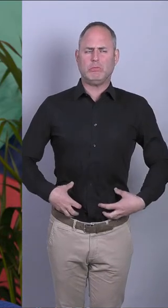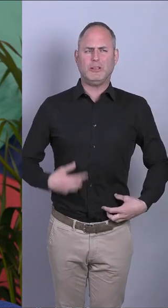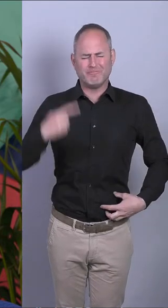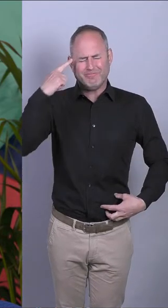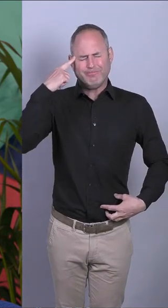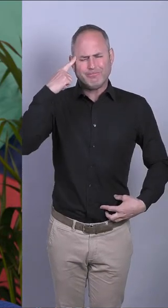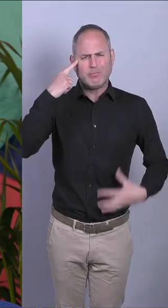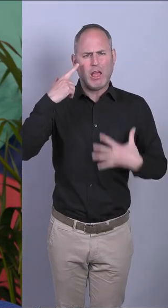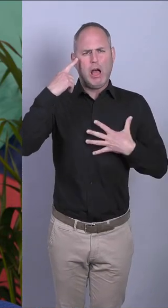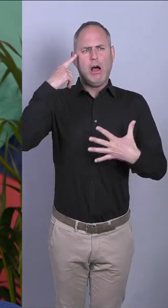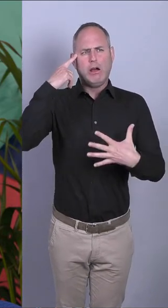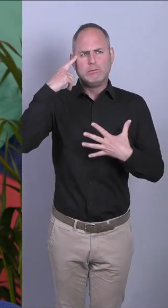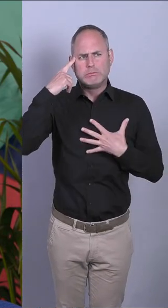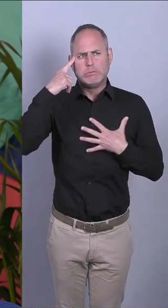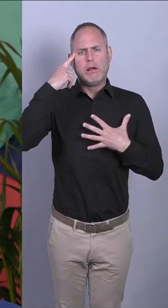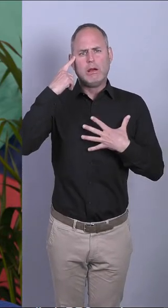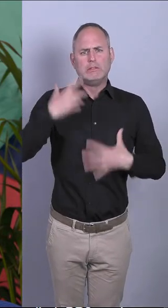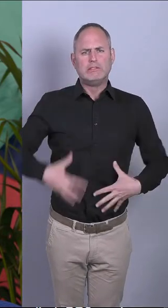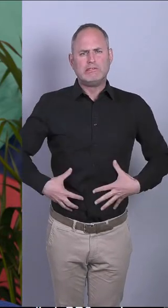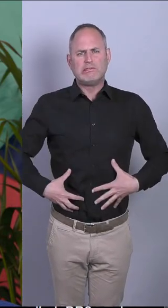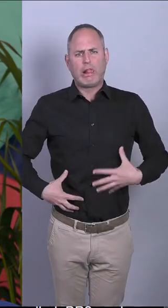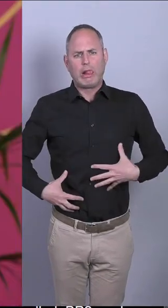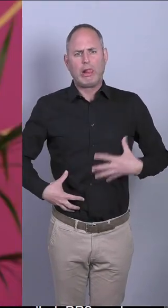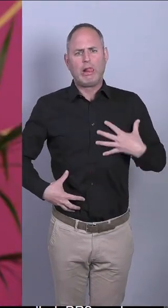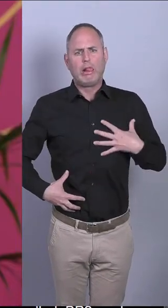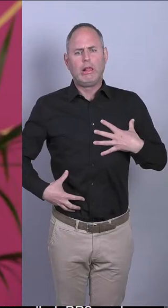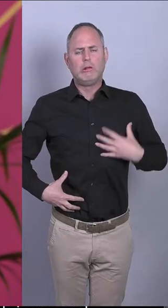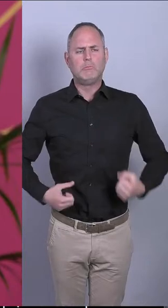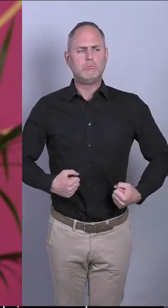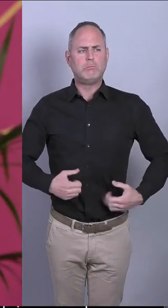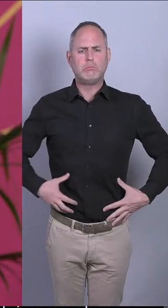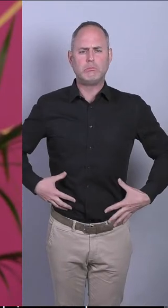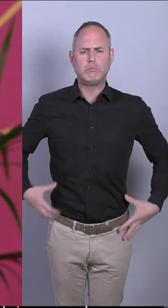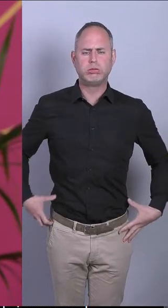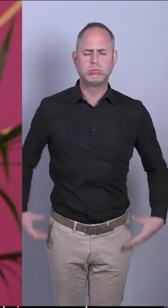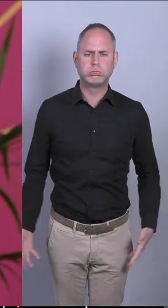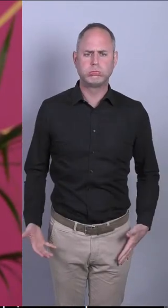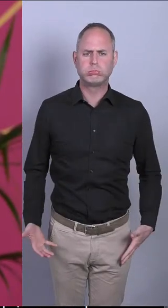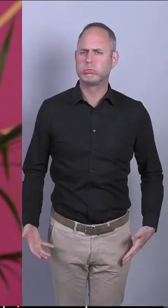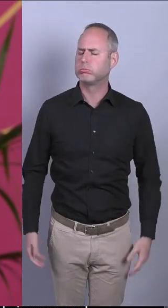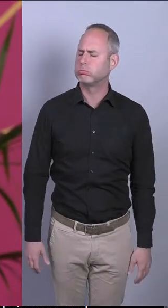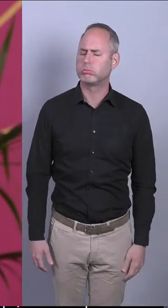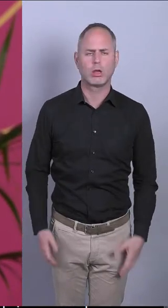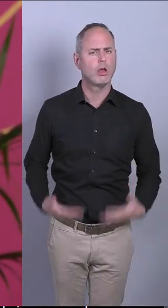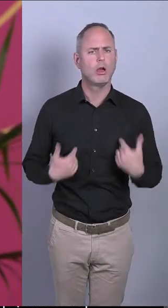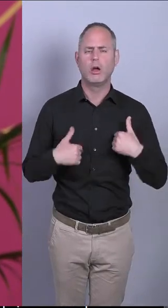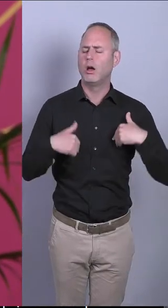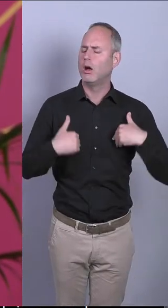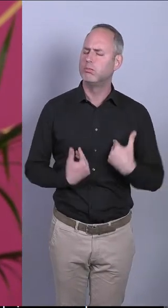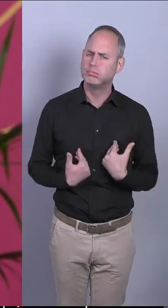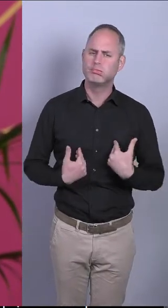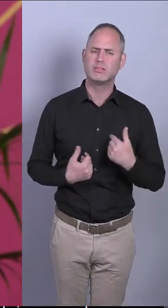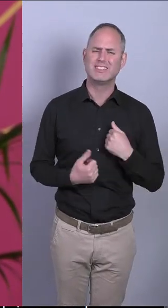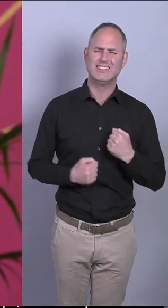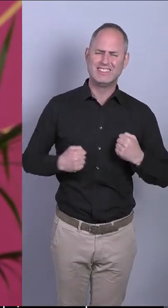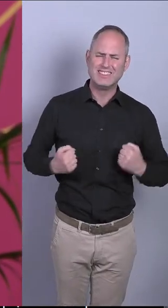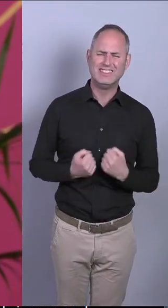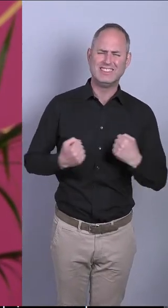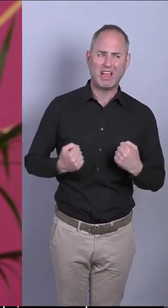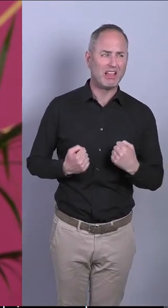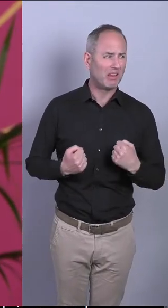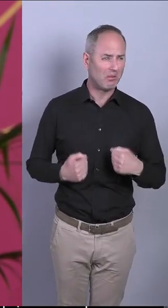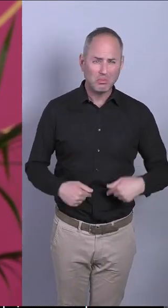"Think about your powerhouse, flex now." My powerhouse, of course, is my core, or my tummy. But my tummy, my